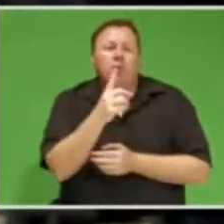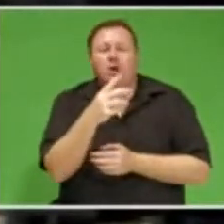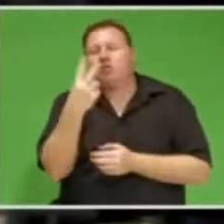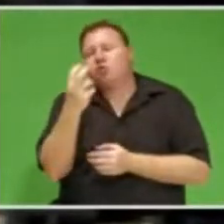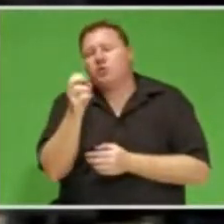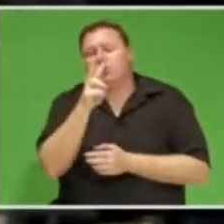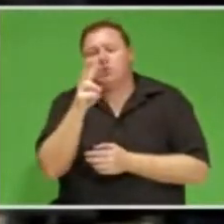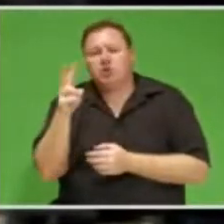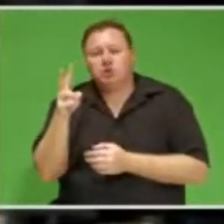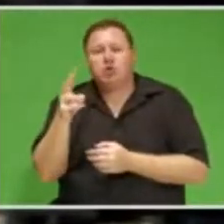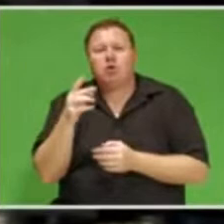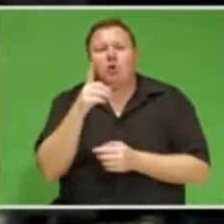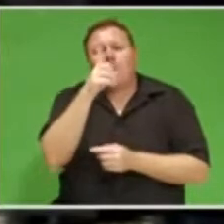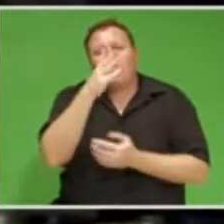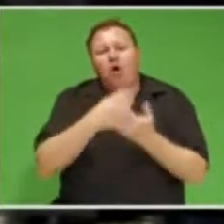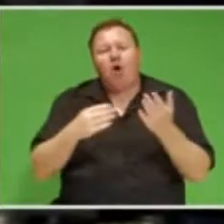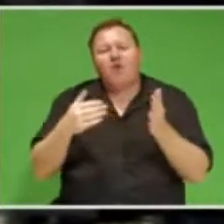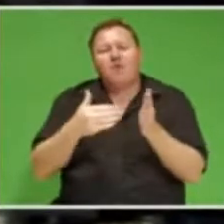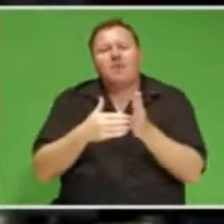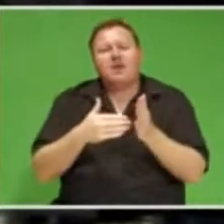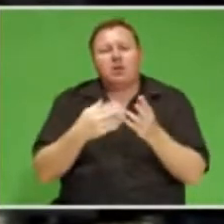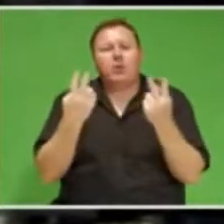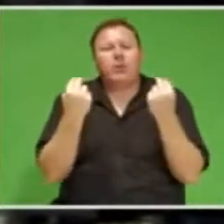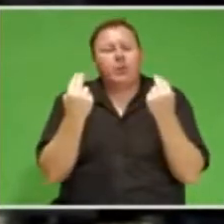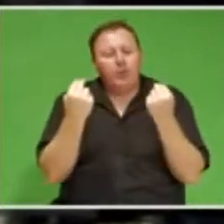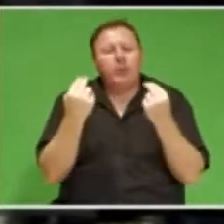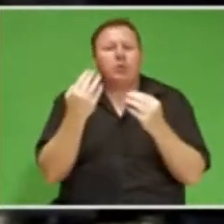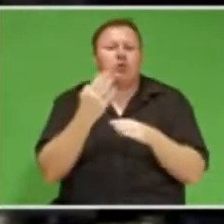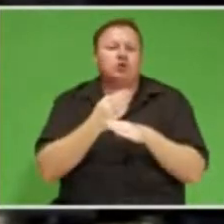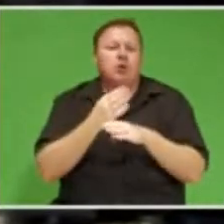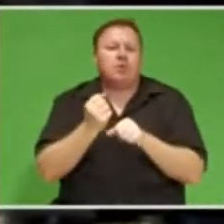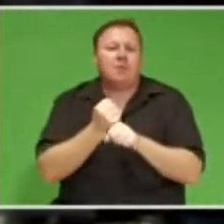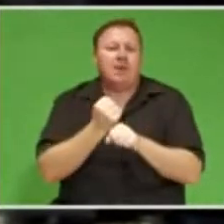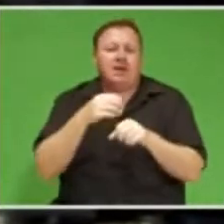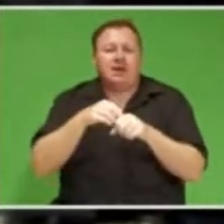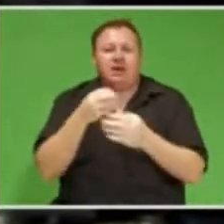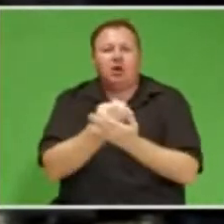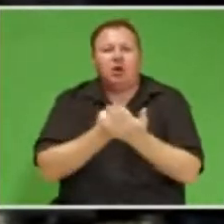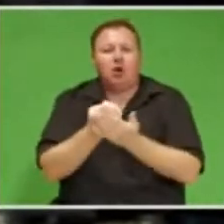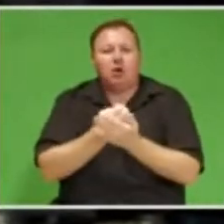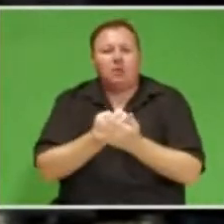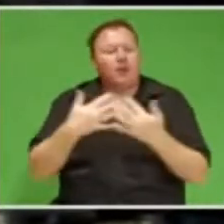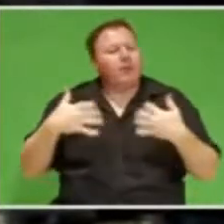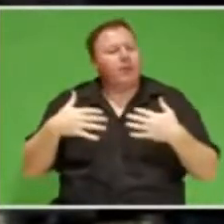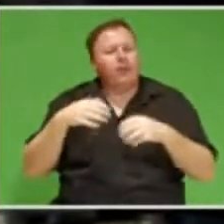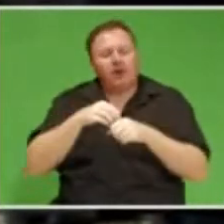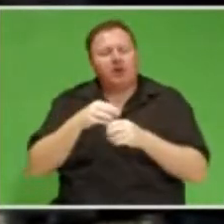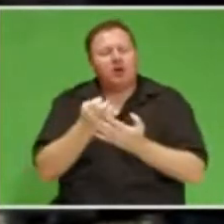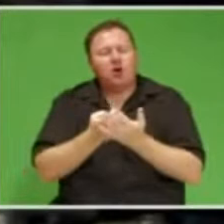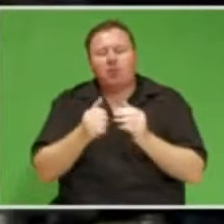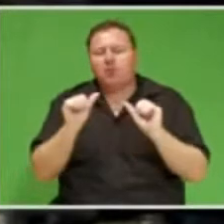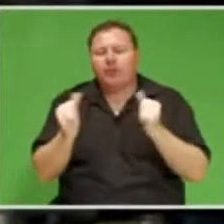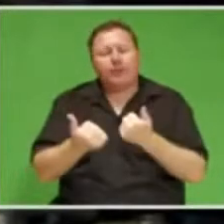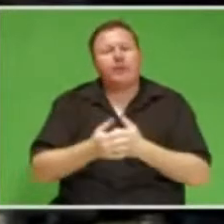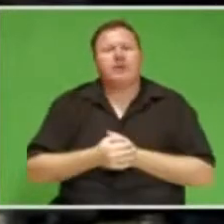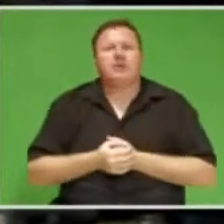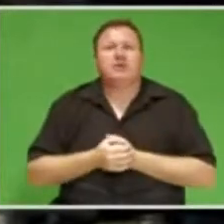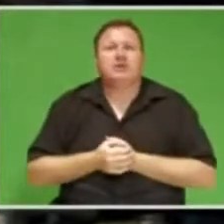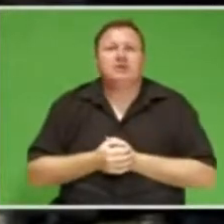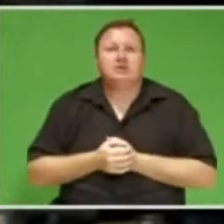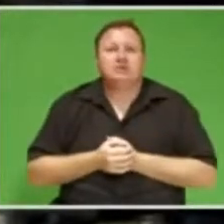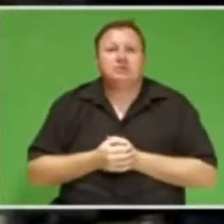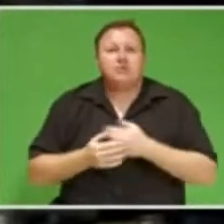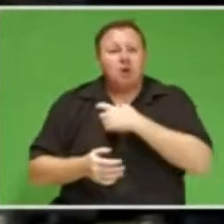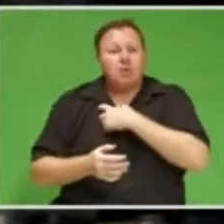our economy. That's something to note. The presidential employment stimulus